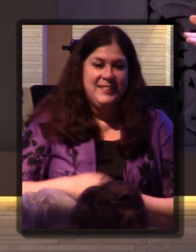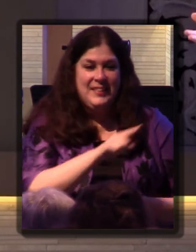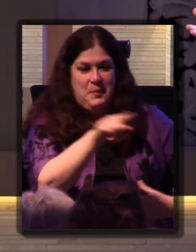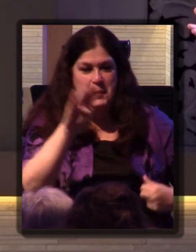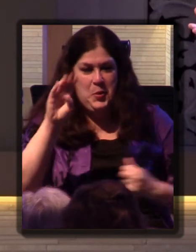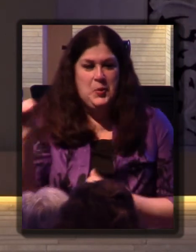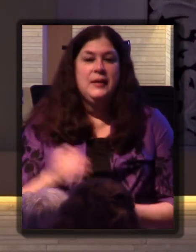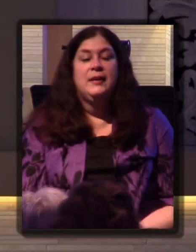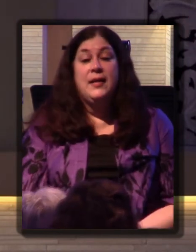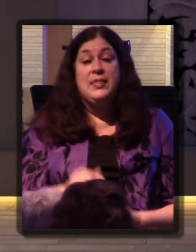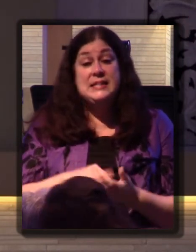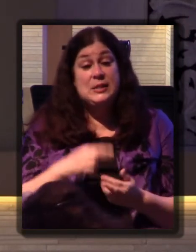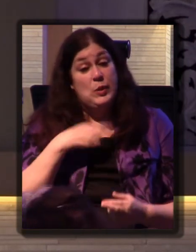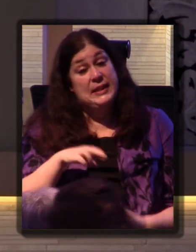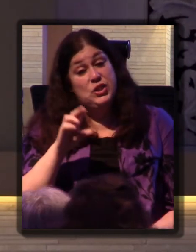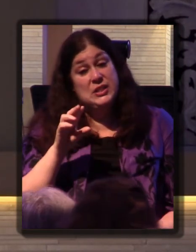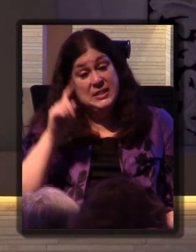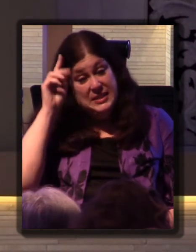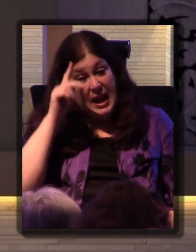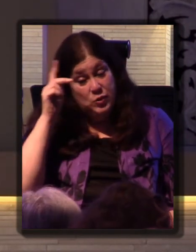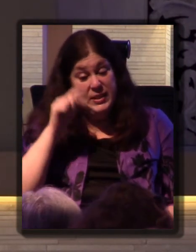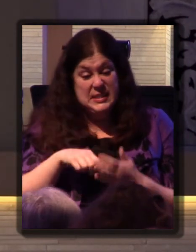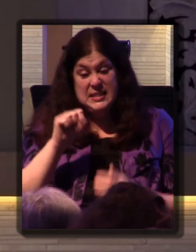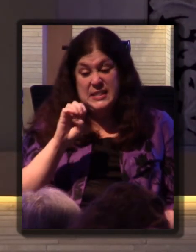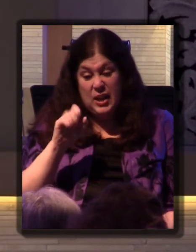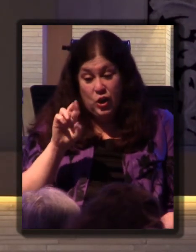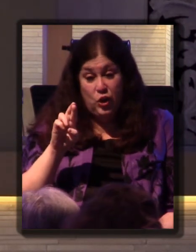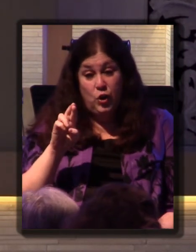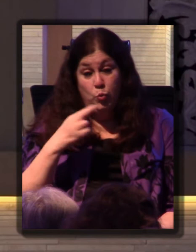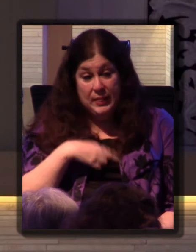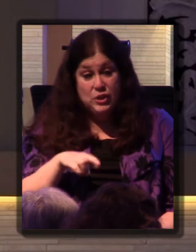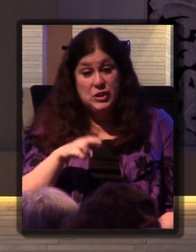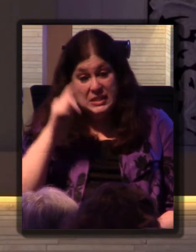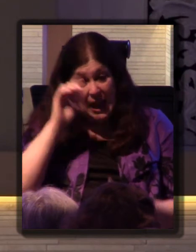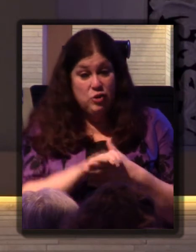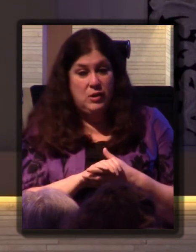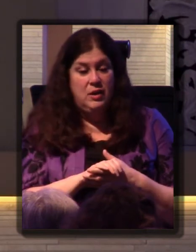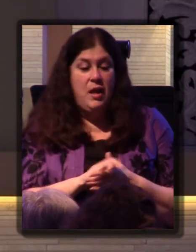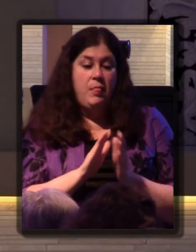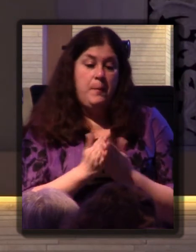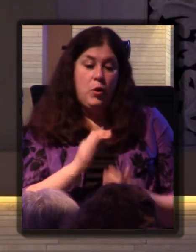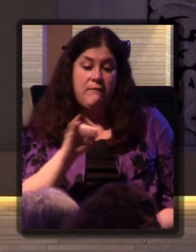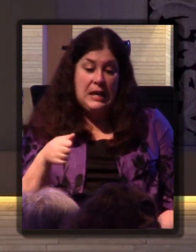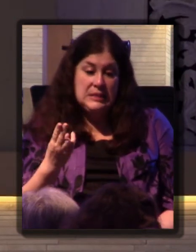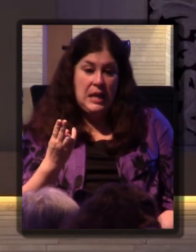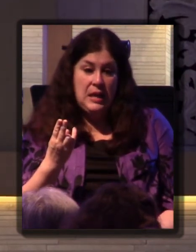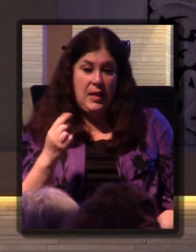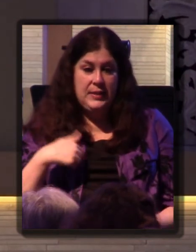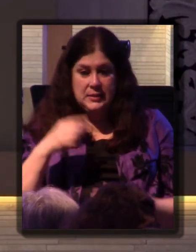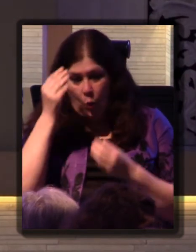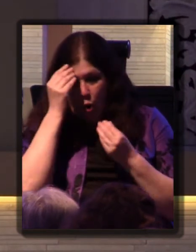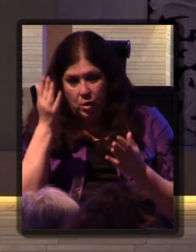Okay? This is religious doctrine. This is secular religious doctrine. And the book